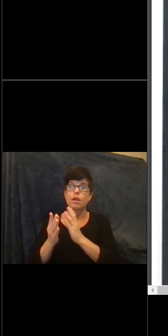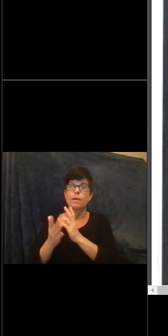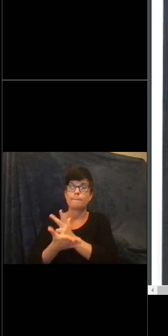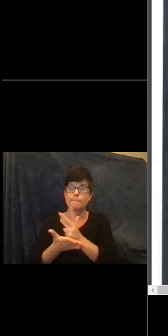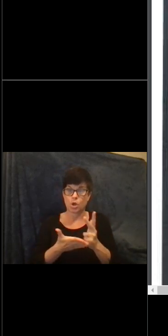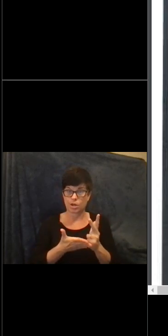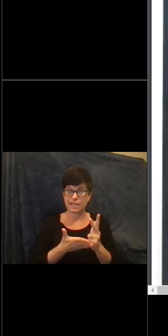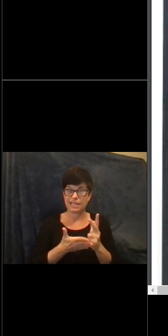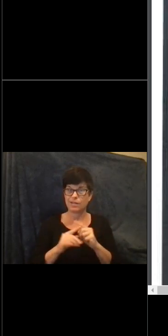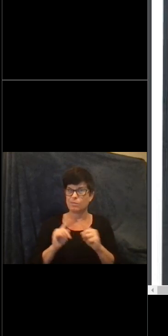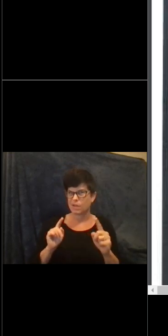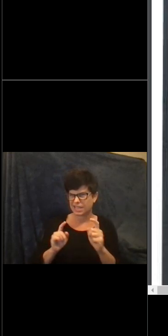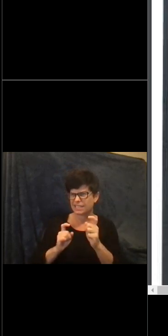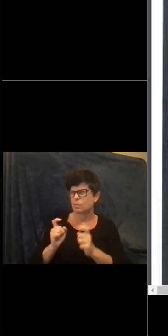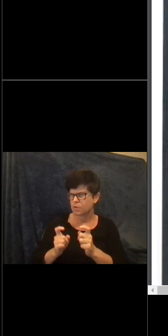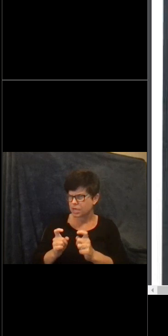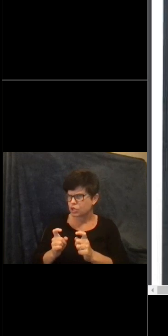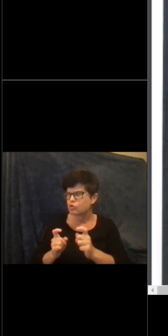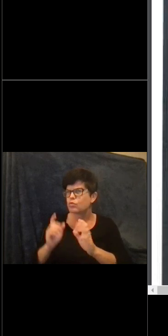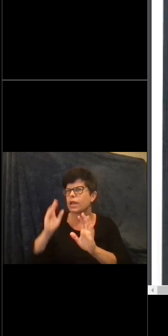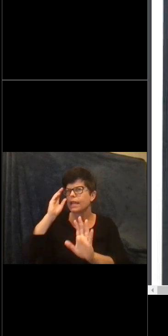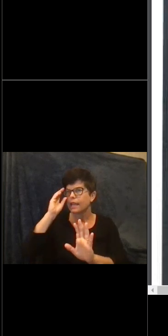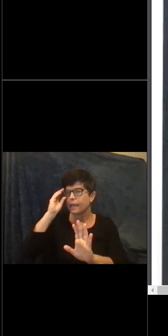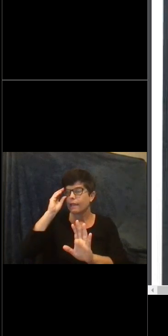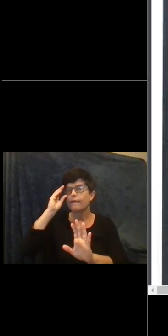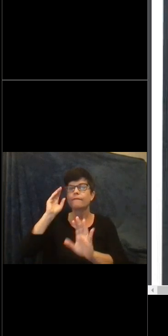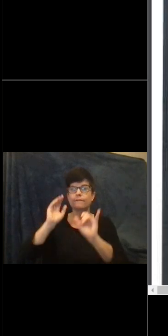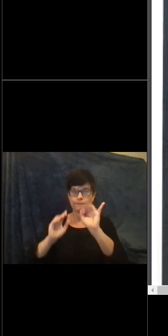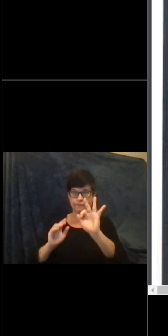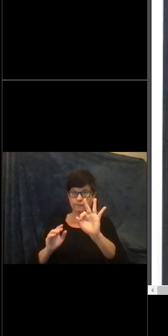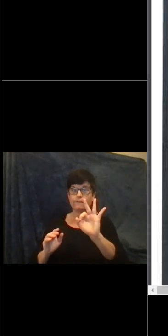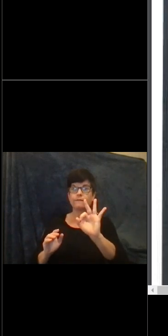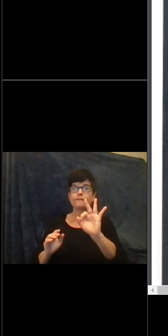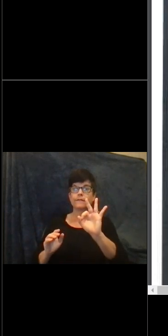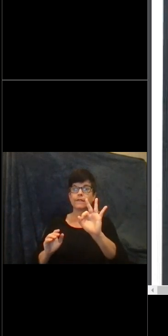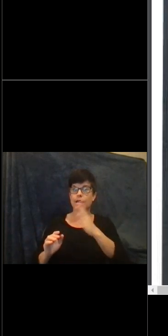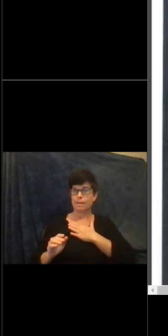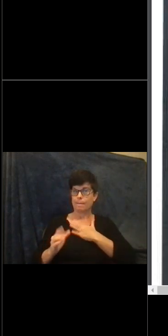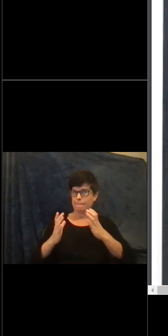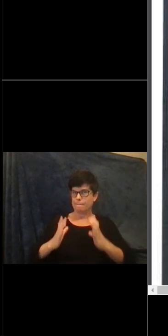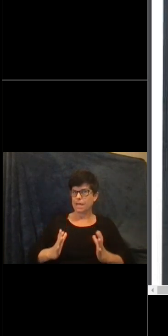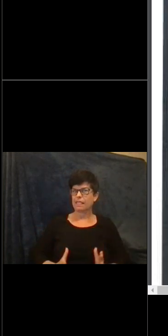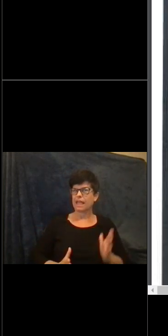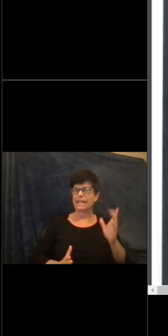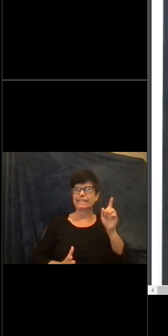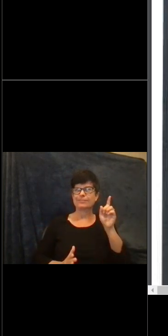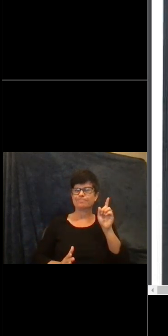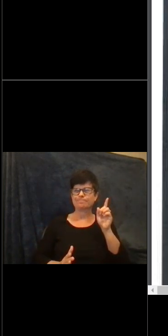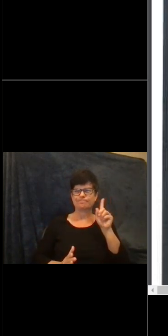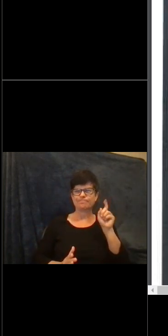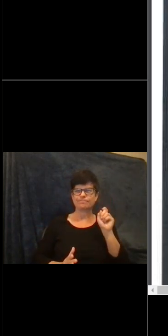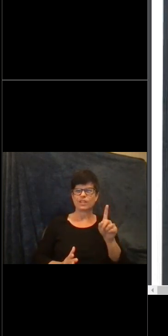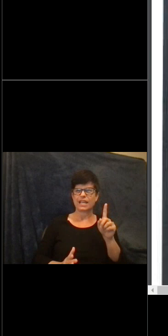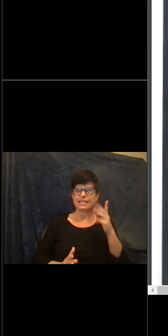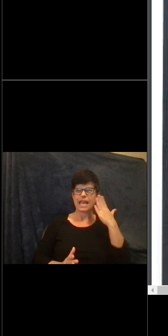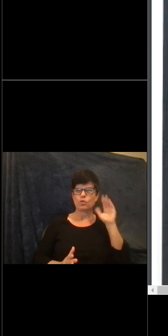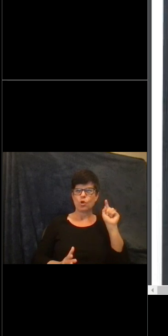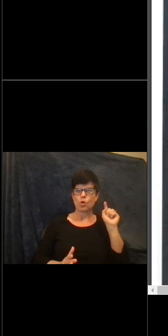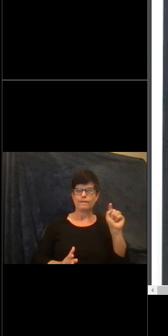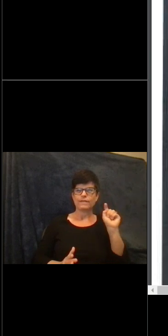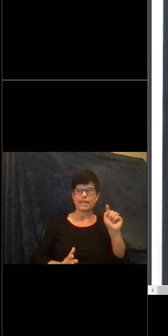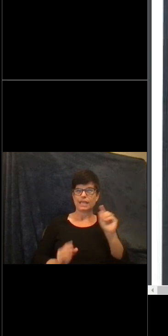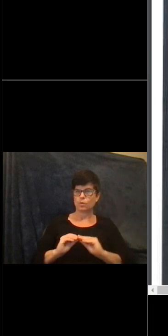But it's an administrative. If there's an administrative I'm need available. My client to weigh in on that because I don't think he was clear on that either. That was the